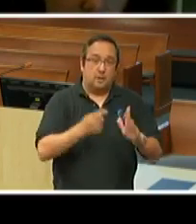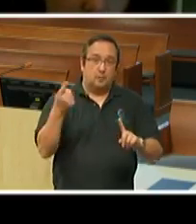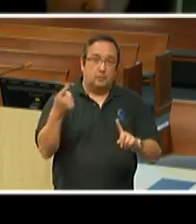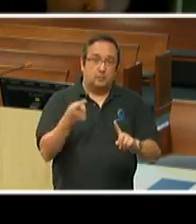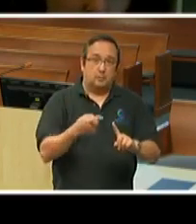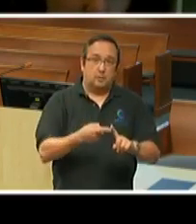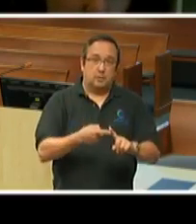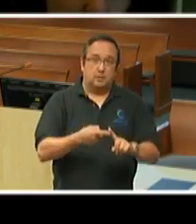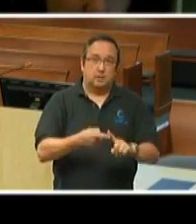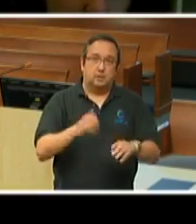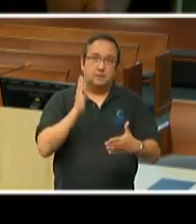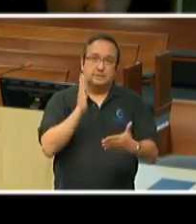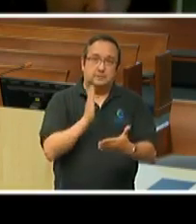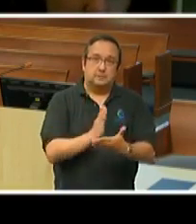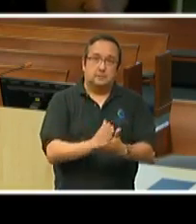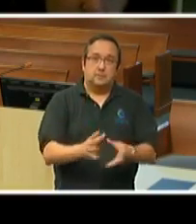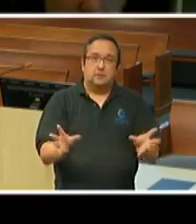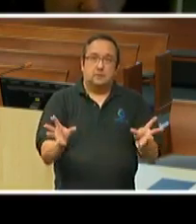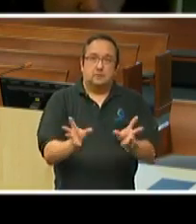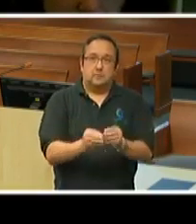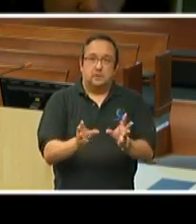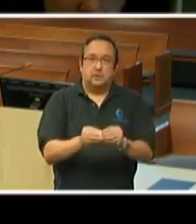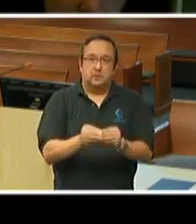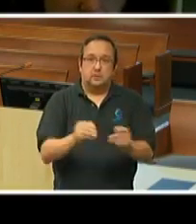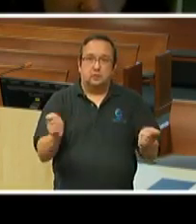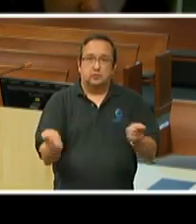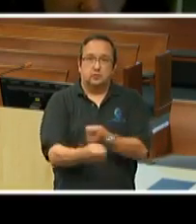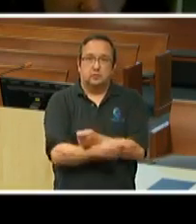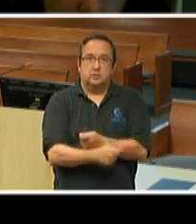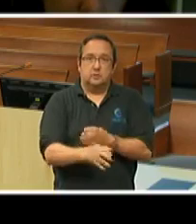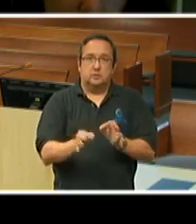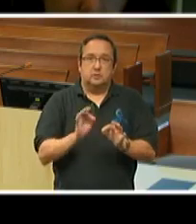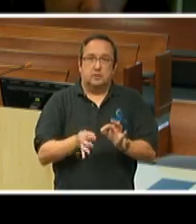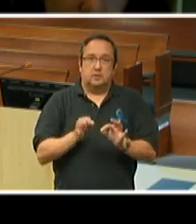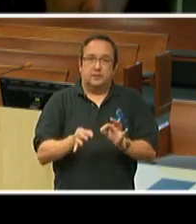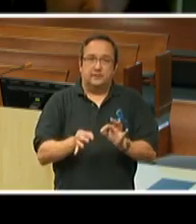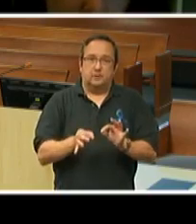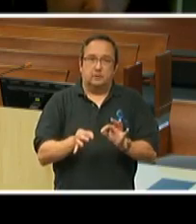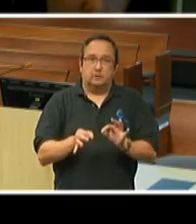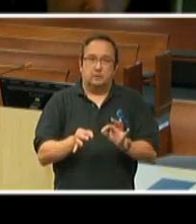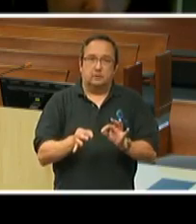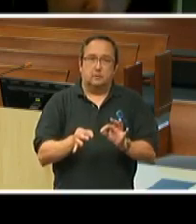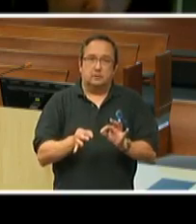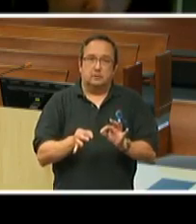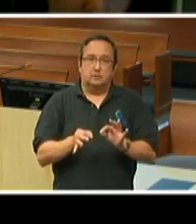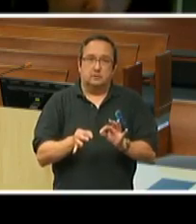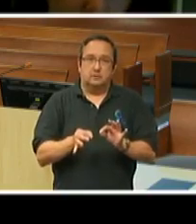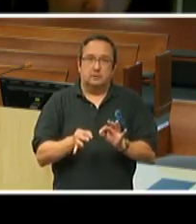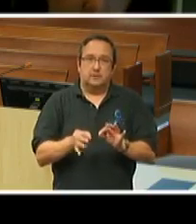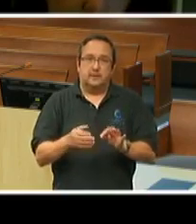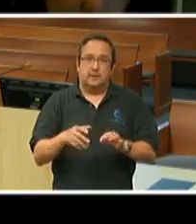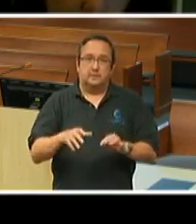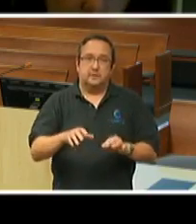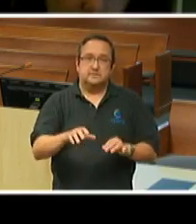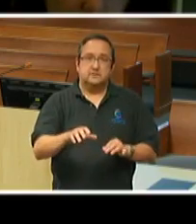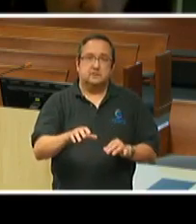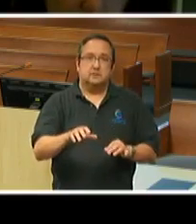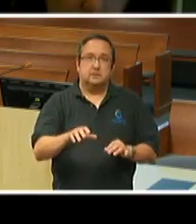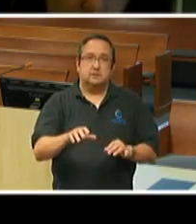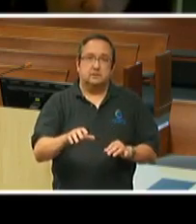will be stopping the meeting to switch interpreters and give them a break. The